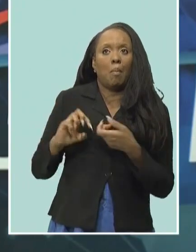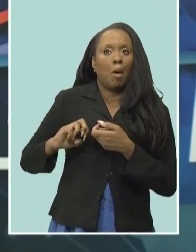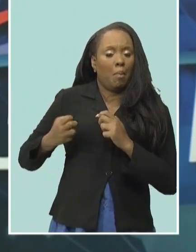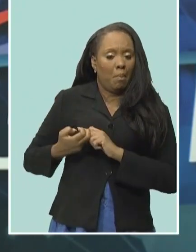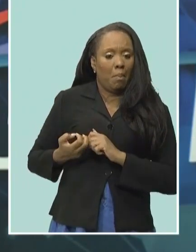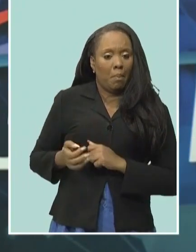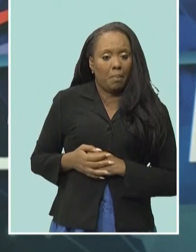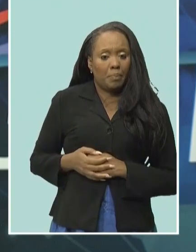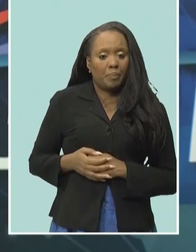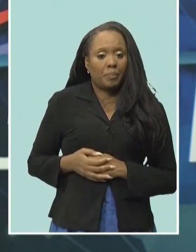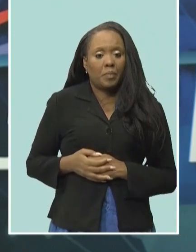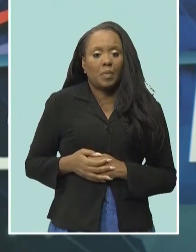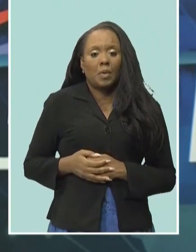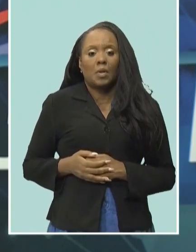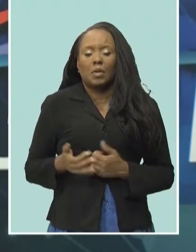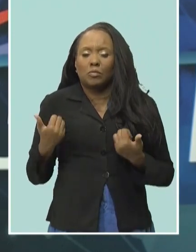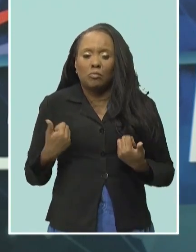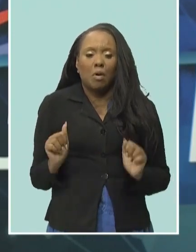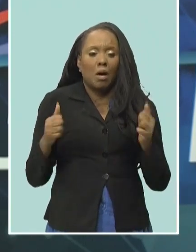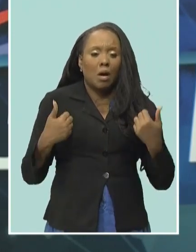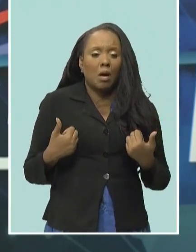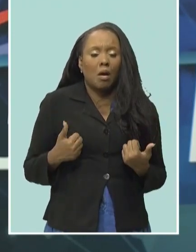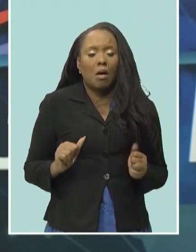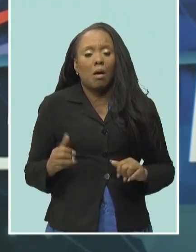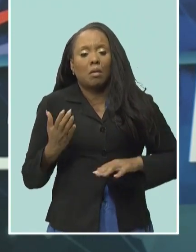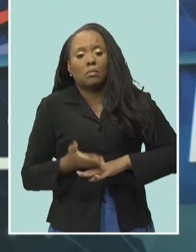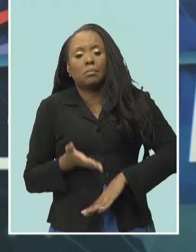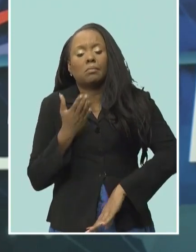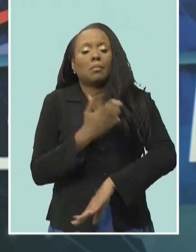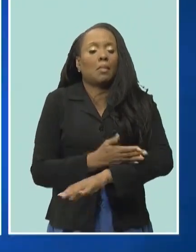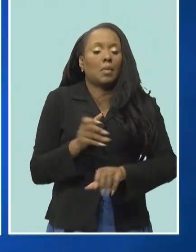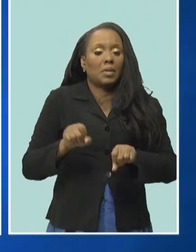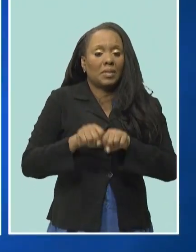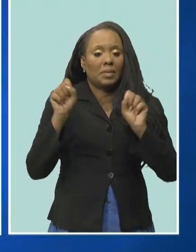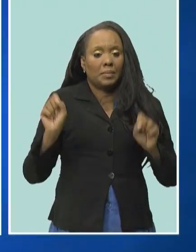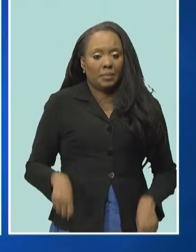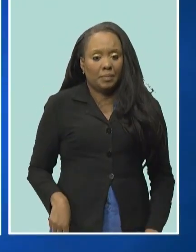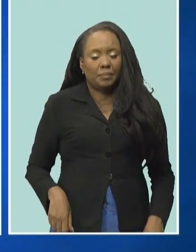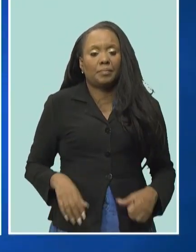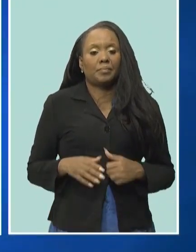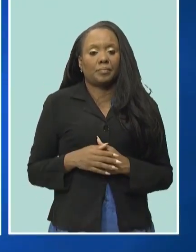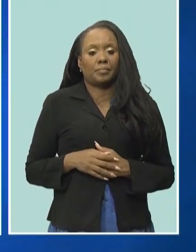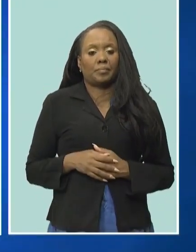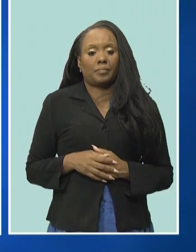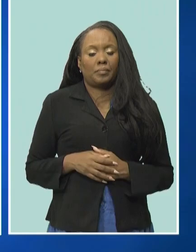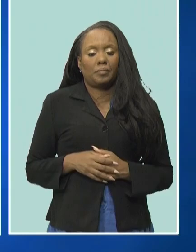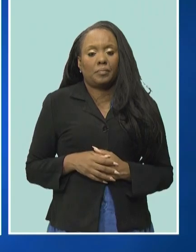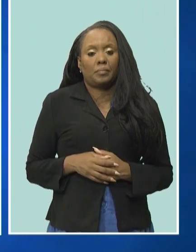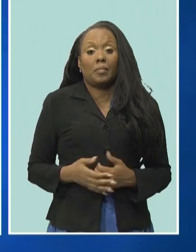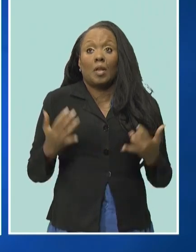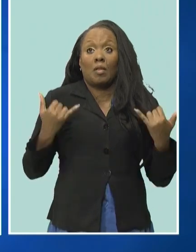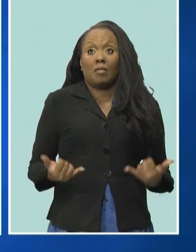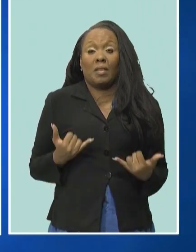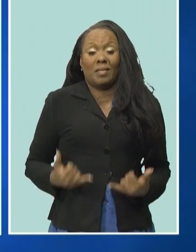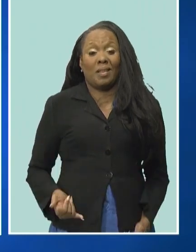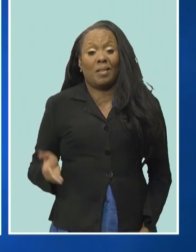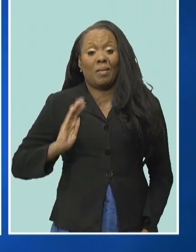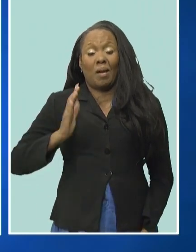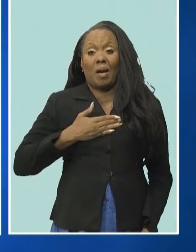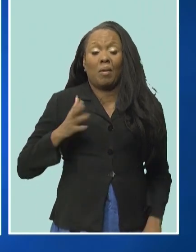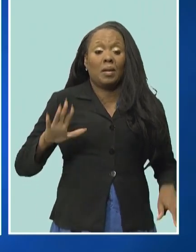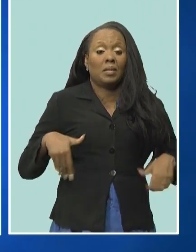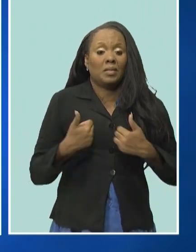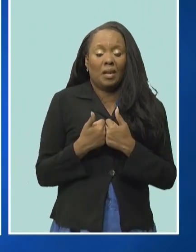Sutherland adds every effort is being made to restore the system. Our challenges are currently more in the region